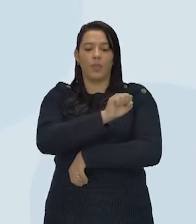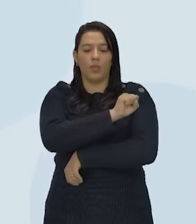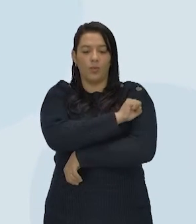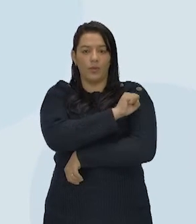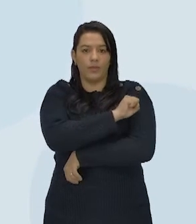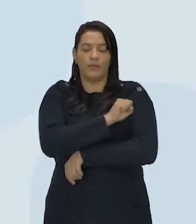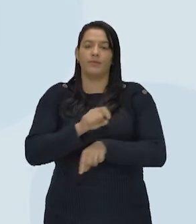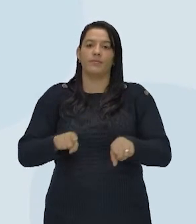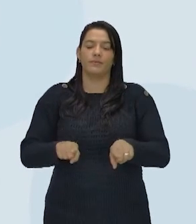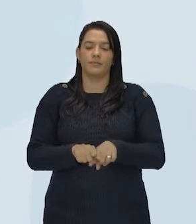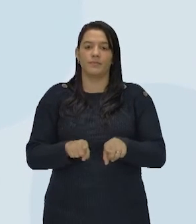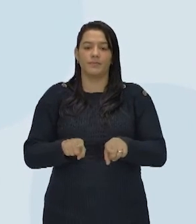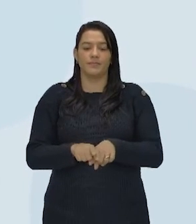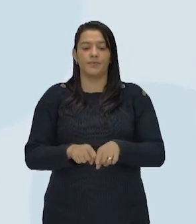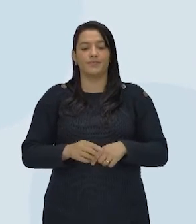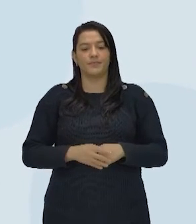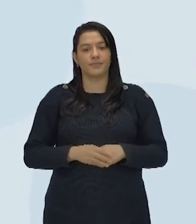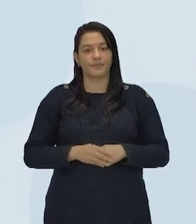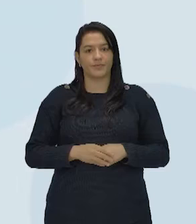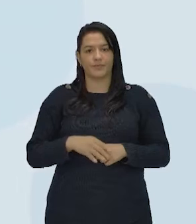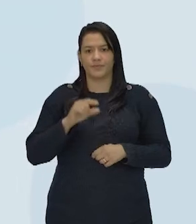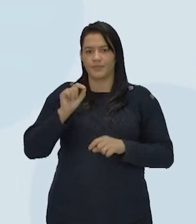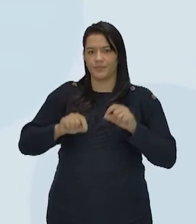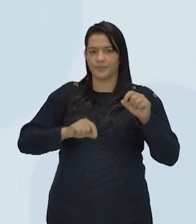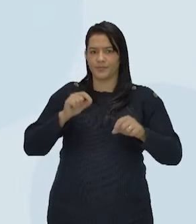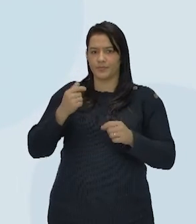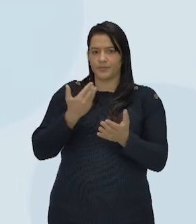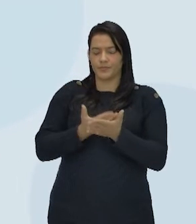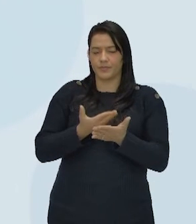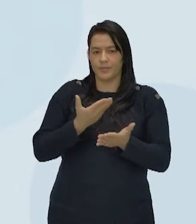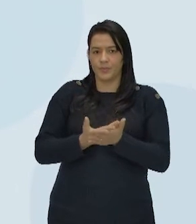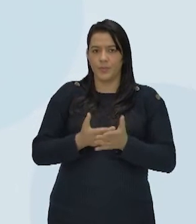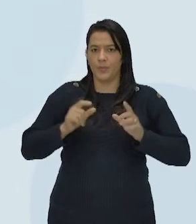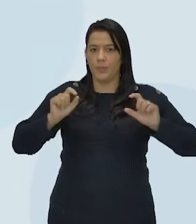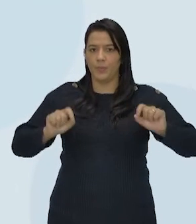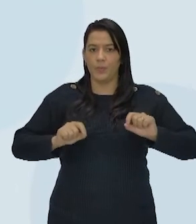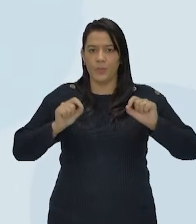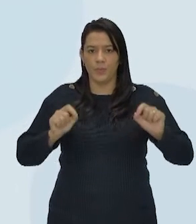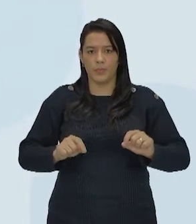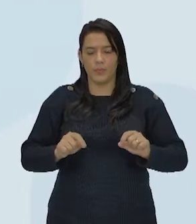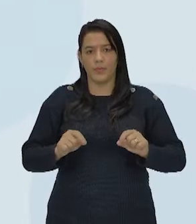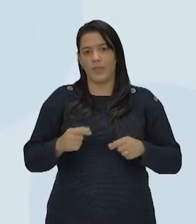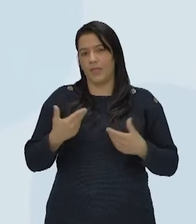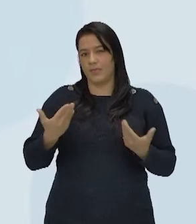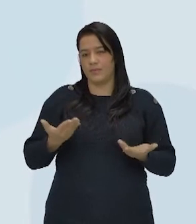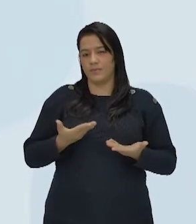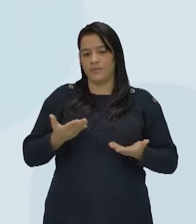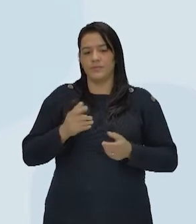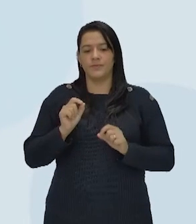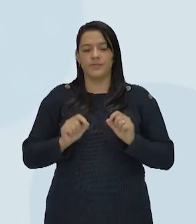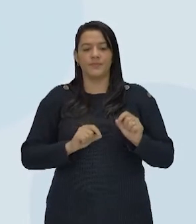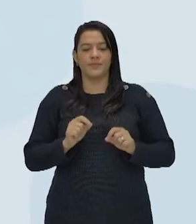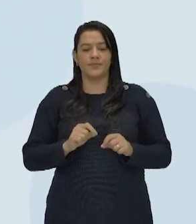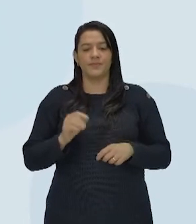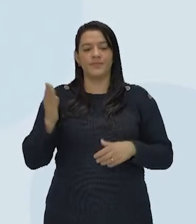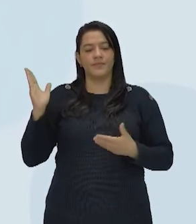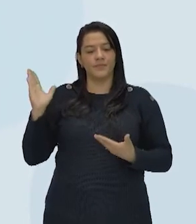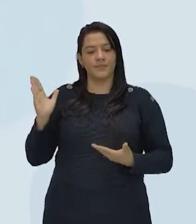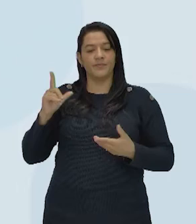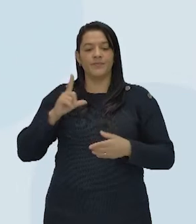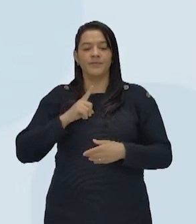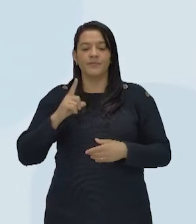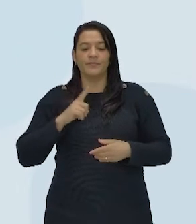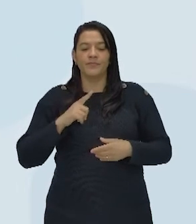que a gente está fazendo isso. E o que é essa aula que eu estou fazendo, esse suspense, né? Que a gente hoje vai receber